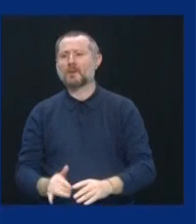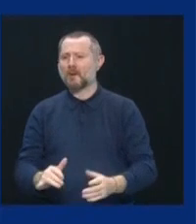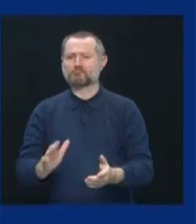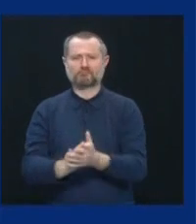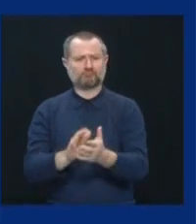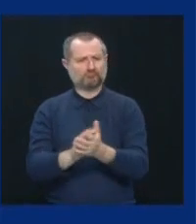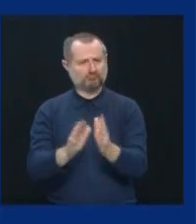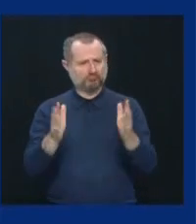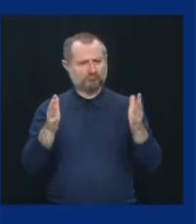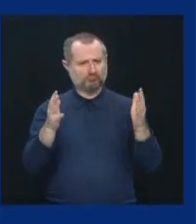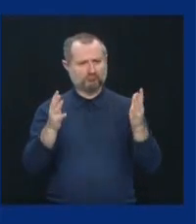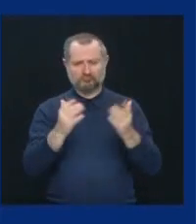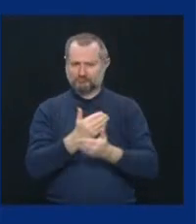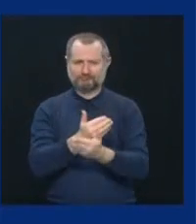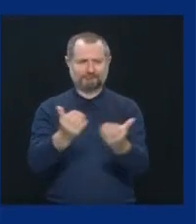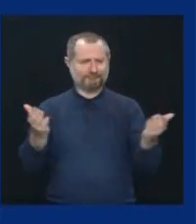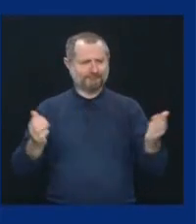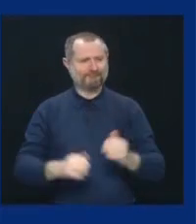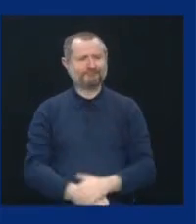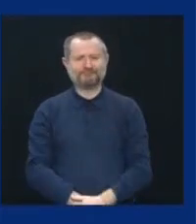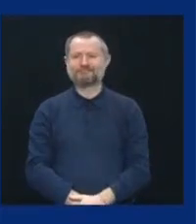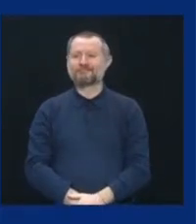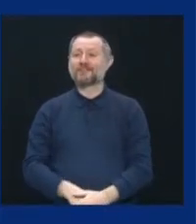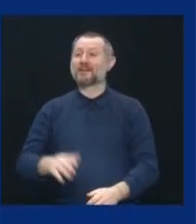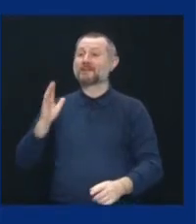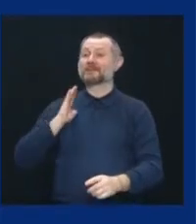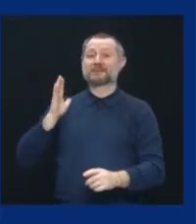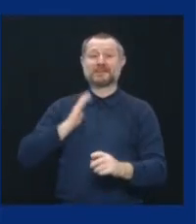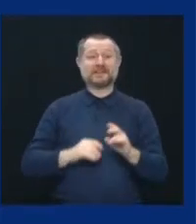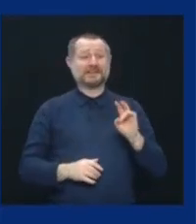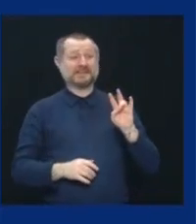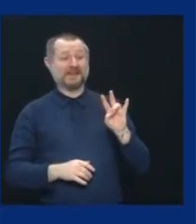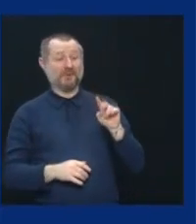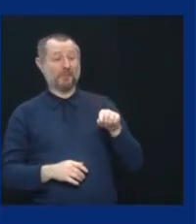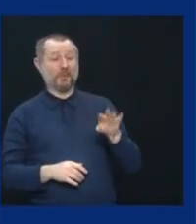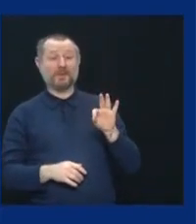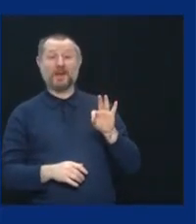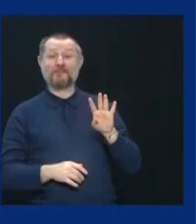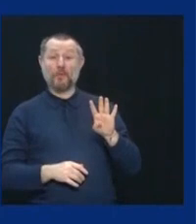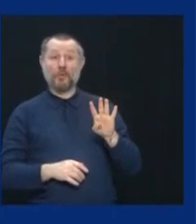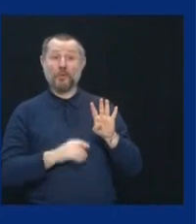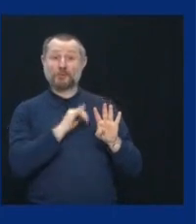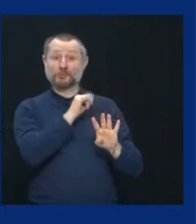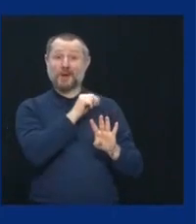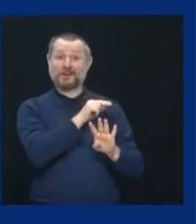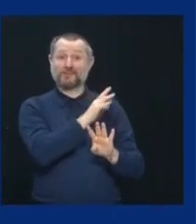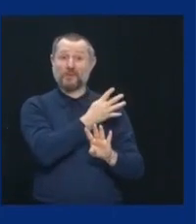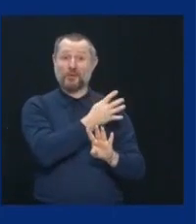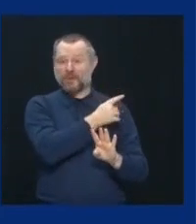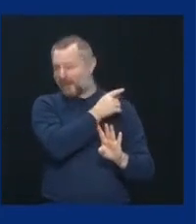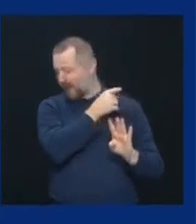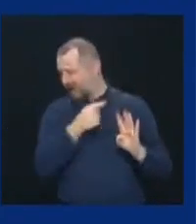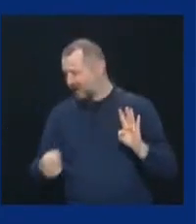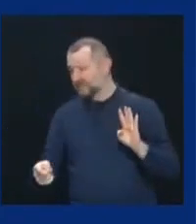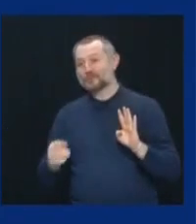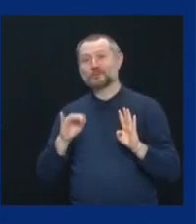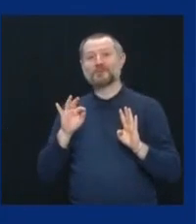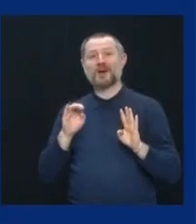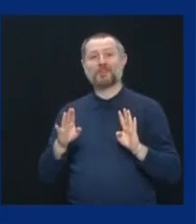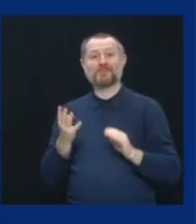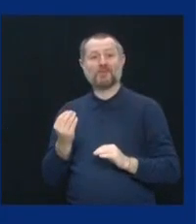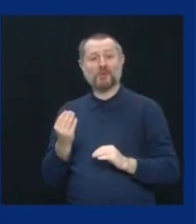New Yorkers. We went from 7.9 down to 3.7. That is very good